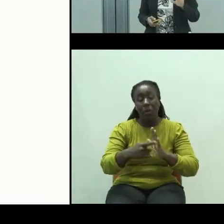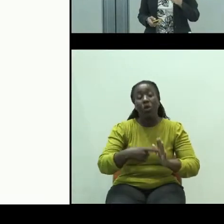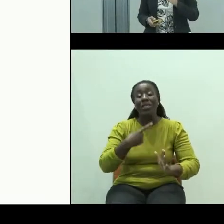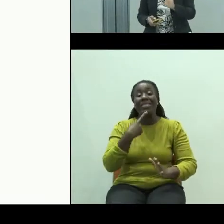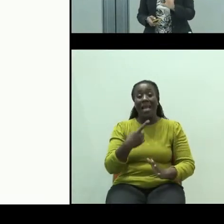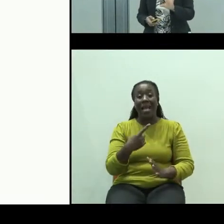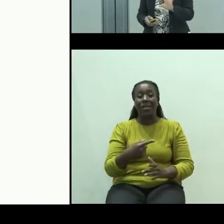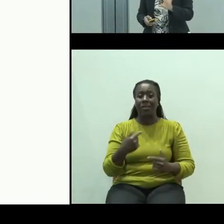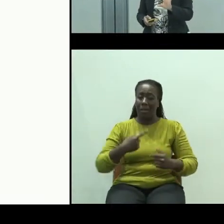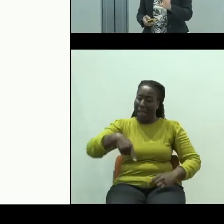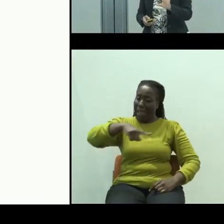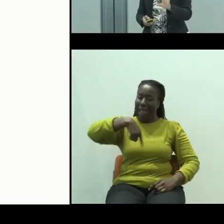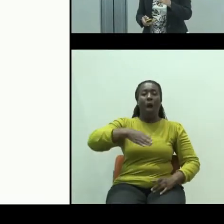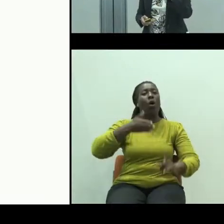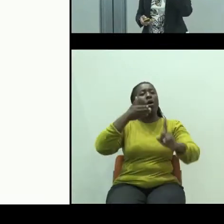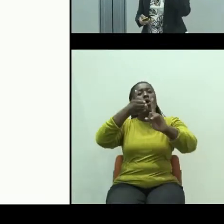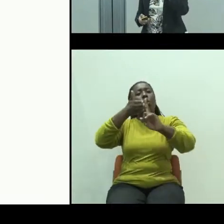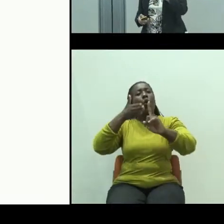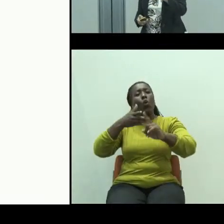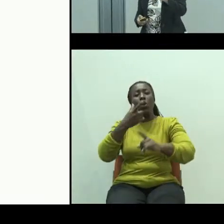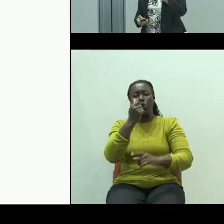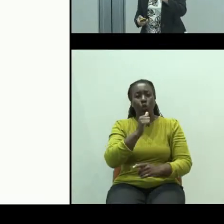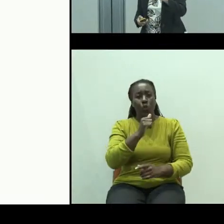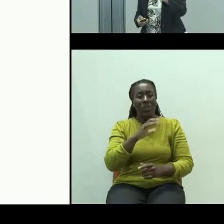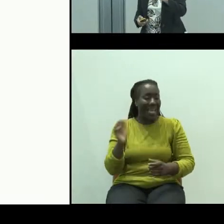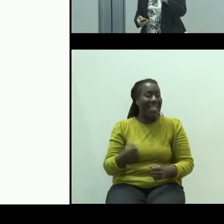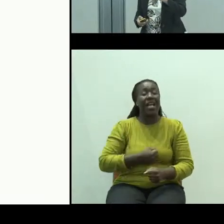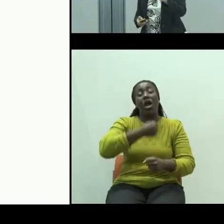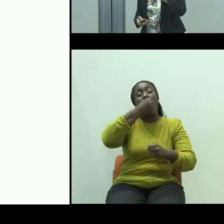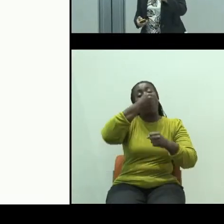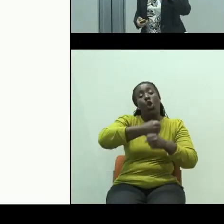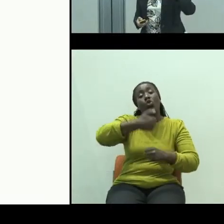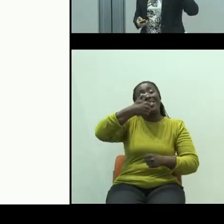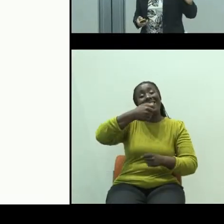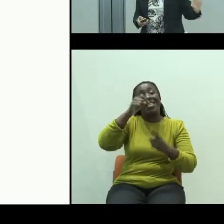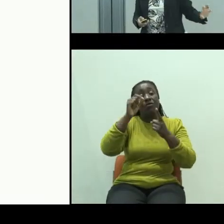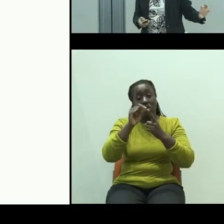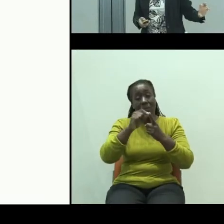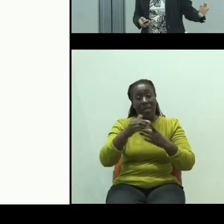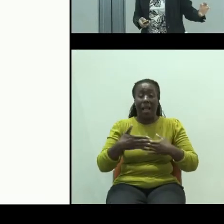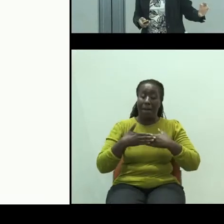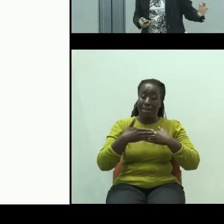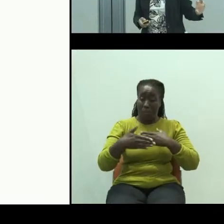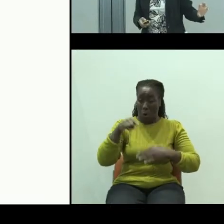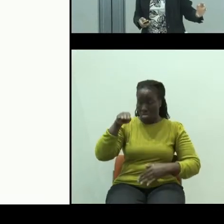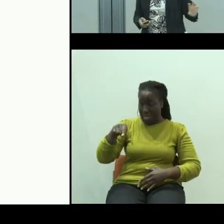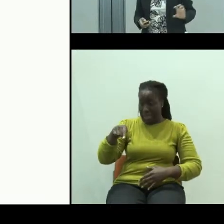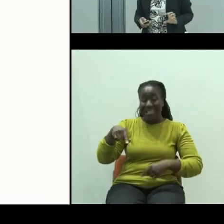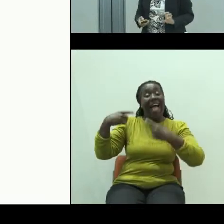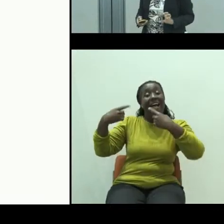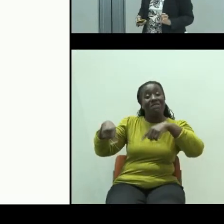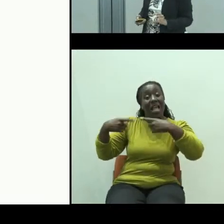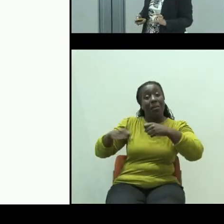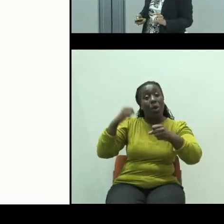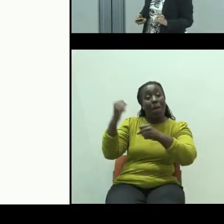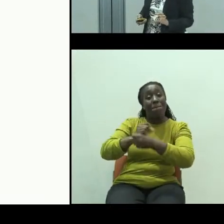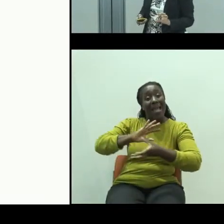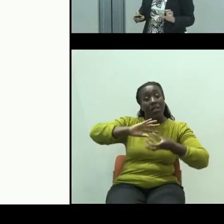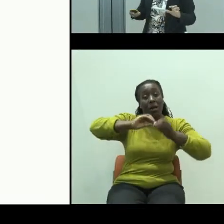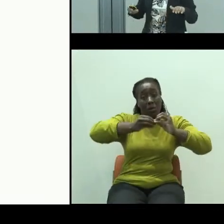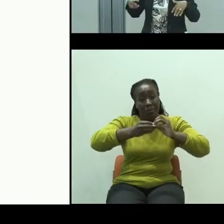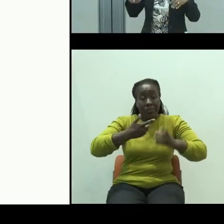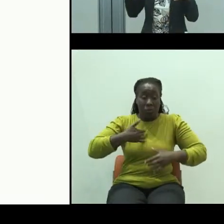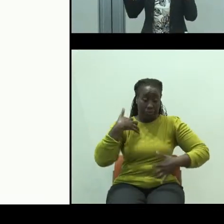say that our goal is to be able to take glucose 6-phosphate and have more of that be available to make the compound that we're interested